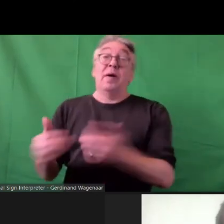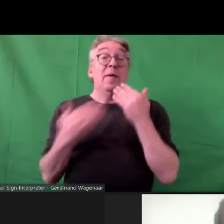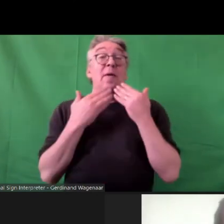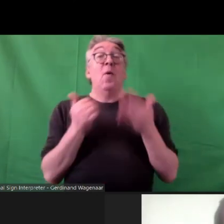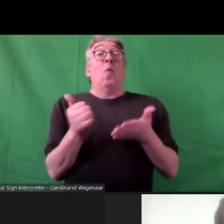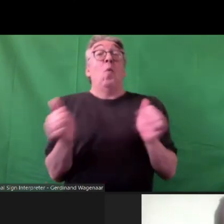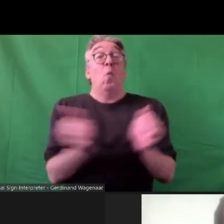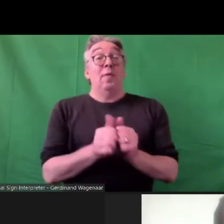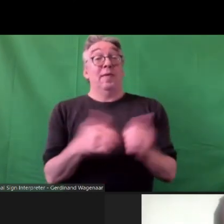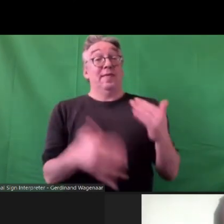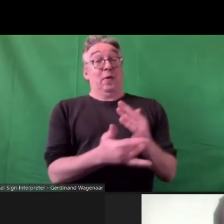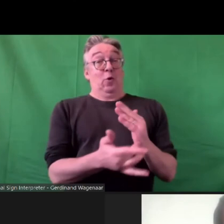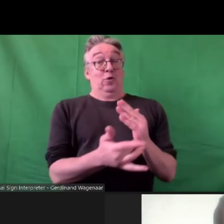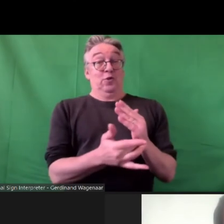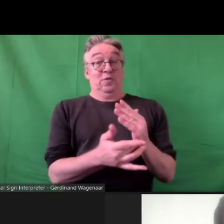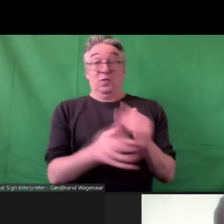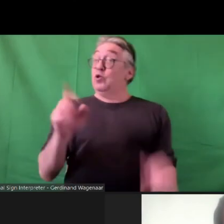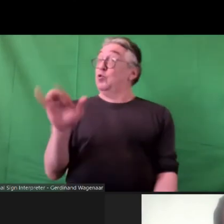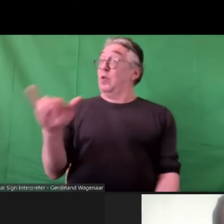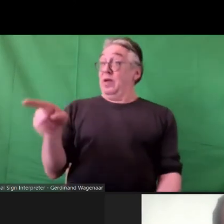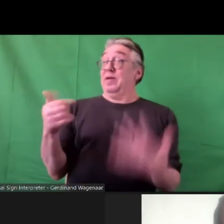got 6 minutes.